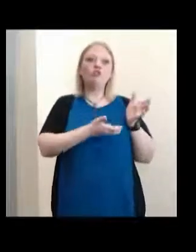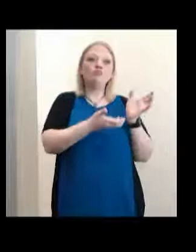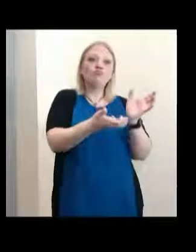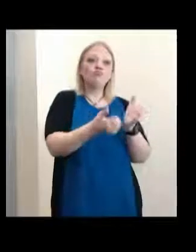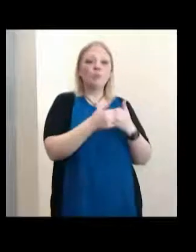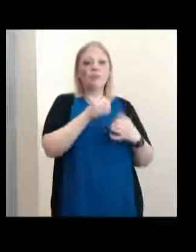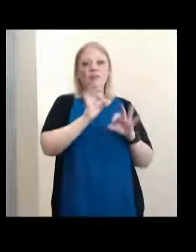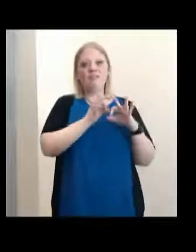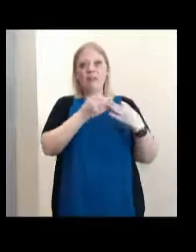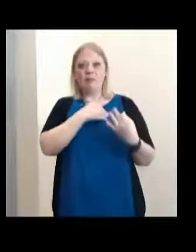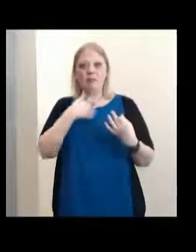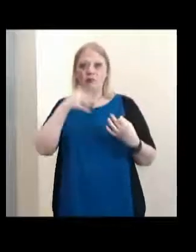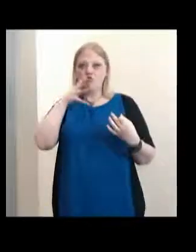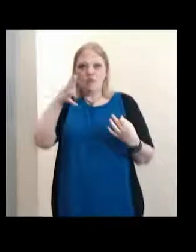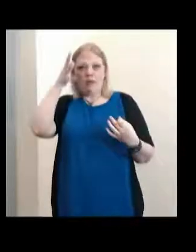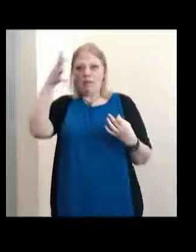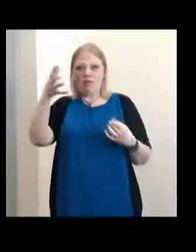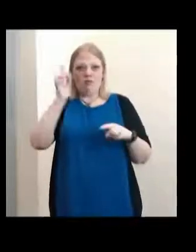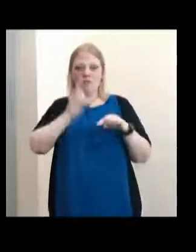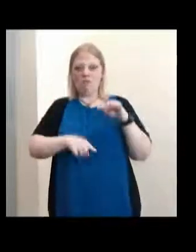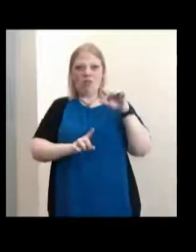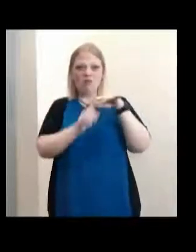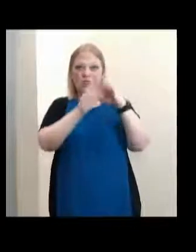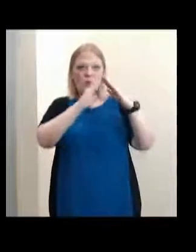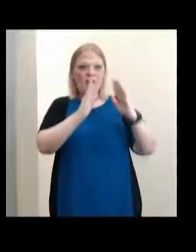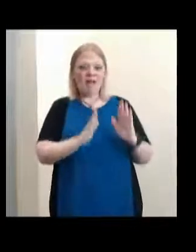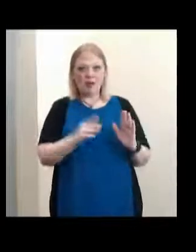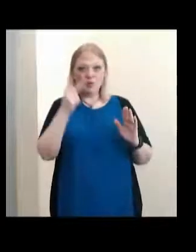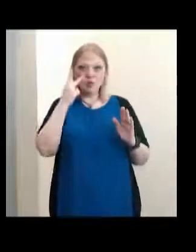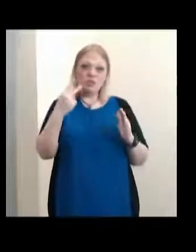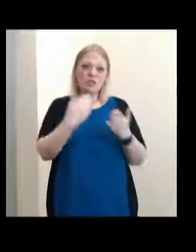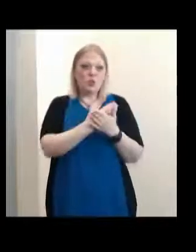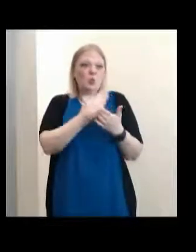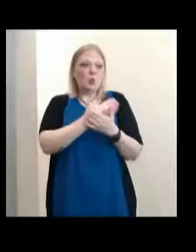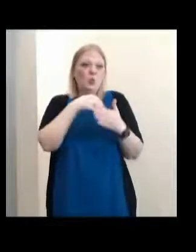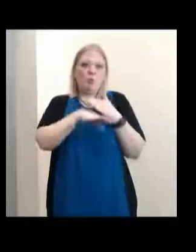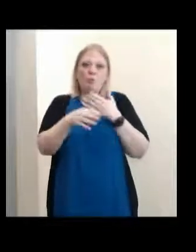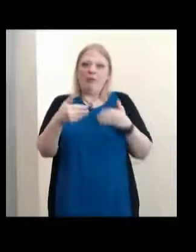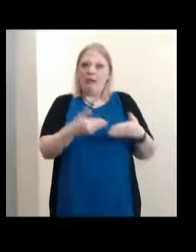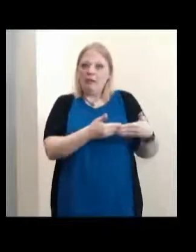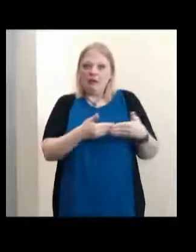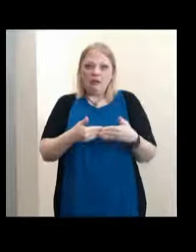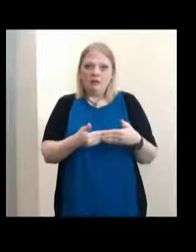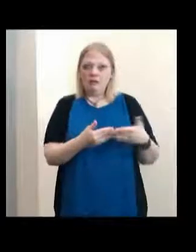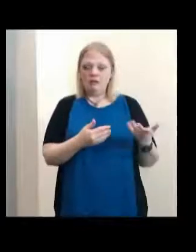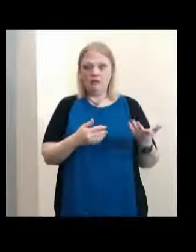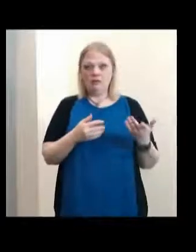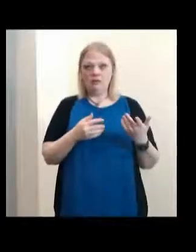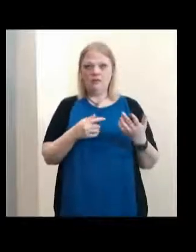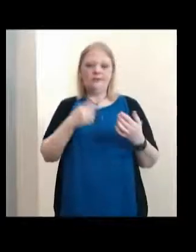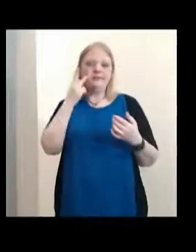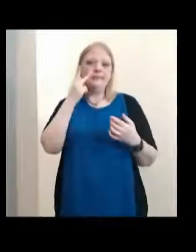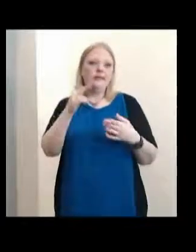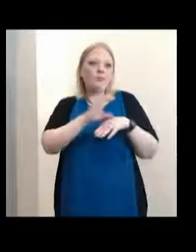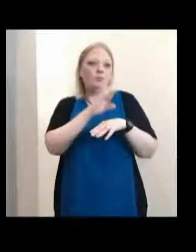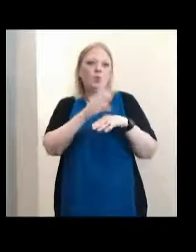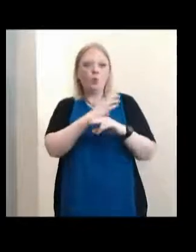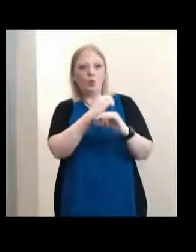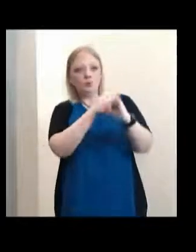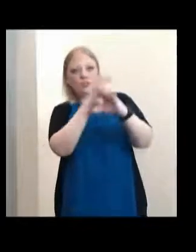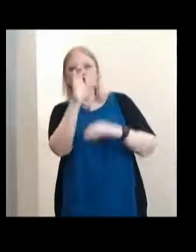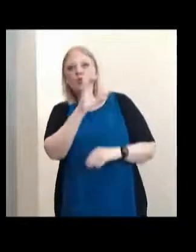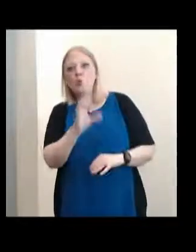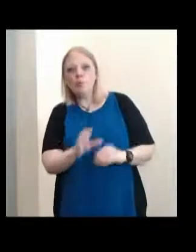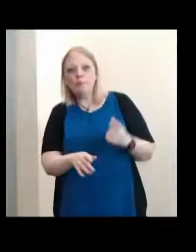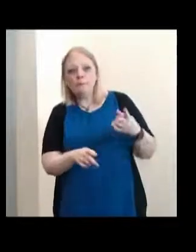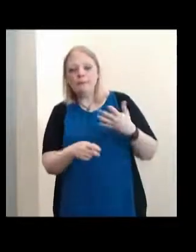So grandparents can't come to the house and see the newborn, and they're only meeting them over Zoom.